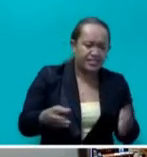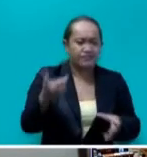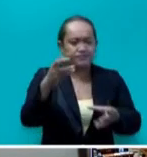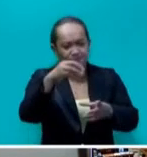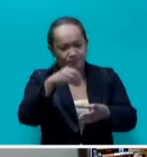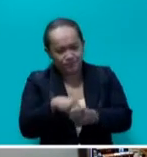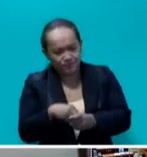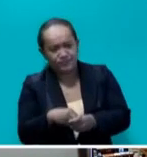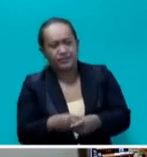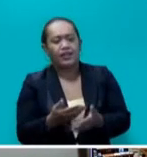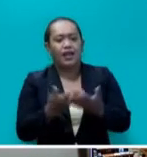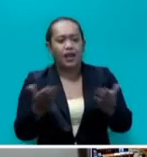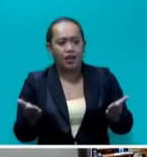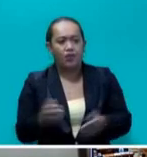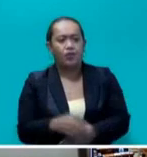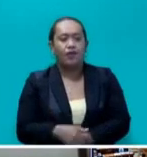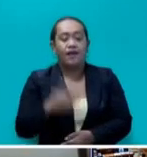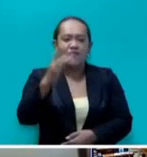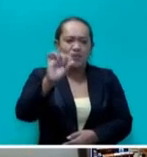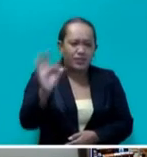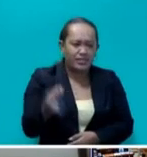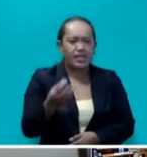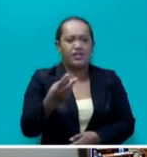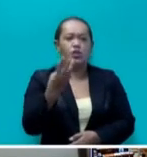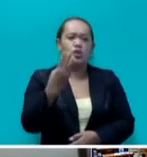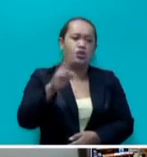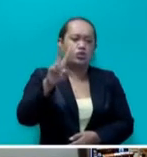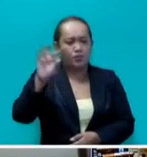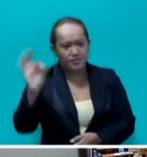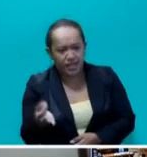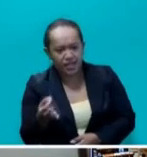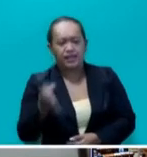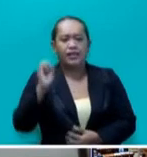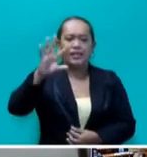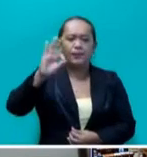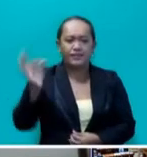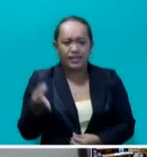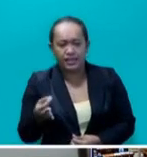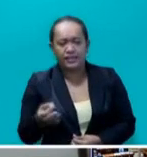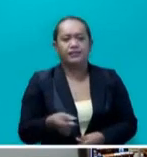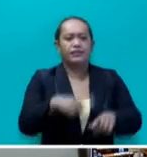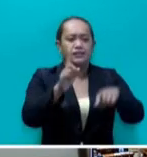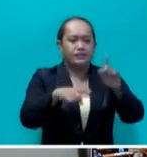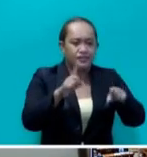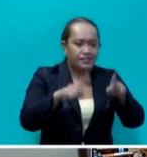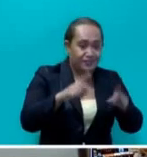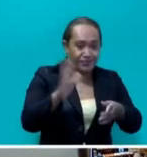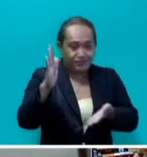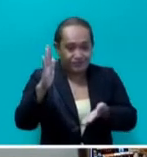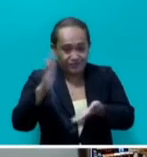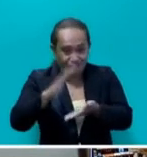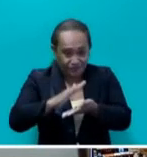on non-woven bags from 5% to 32% and free to 10%, respectively, to provide protection for